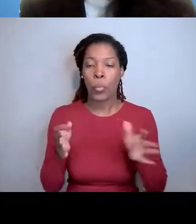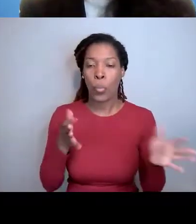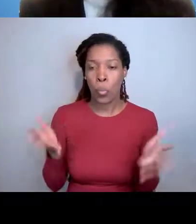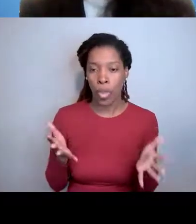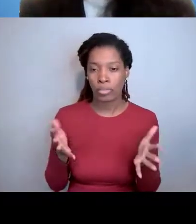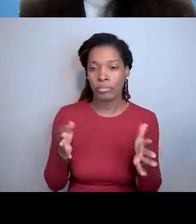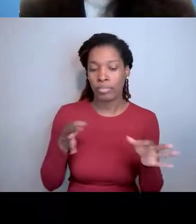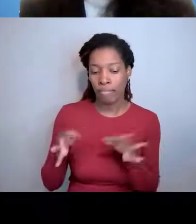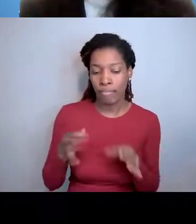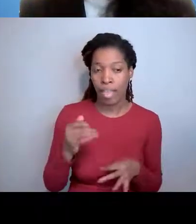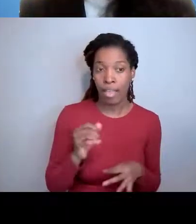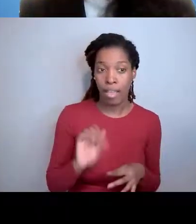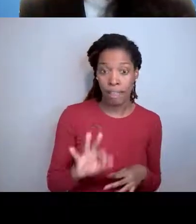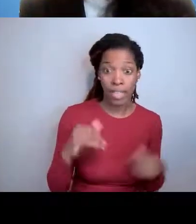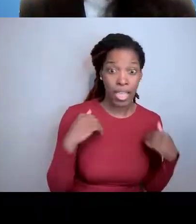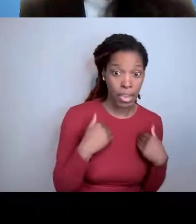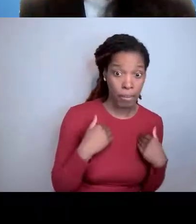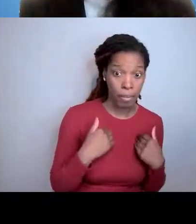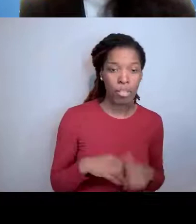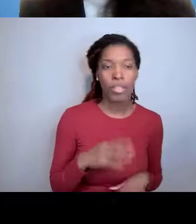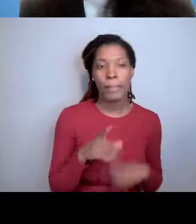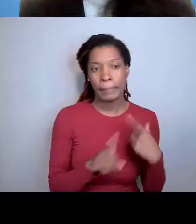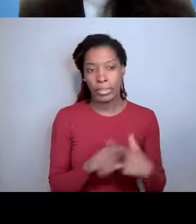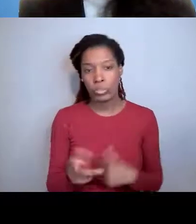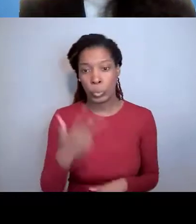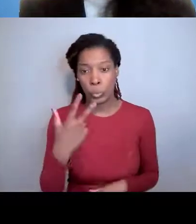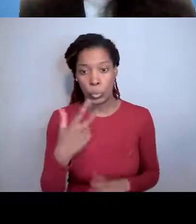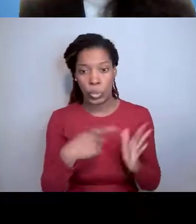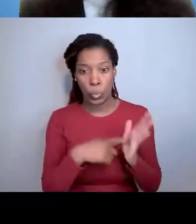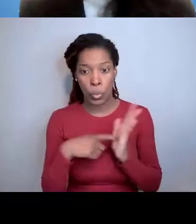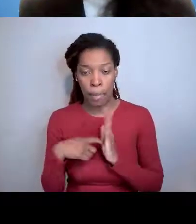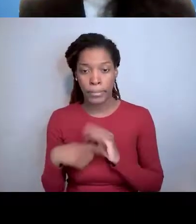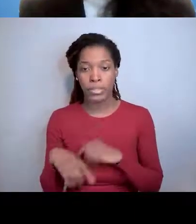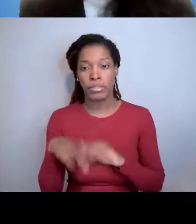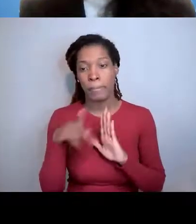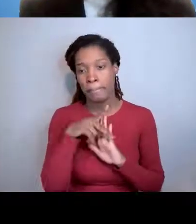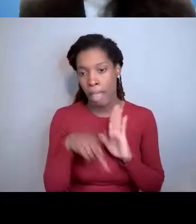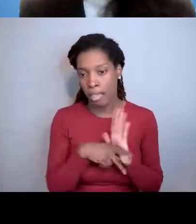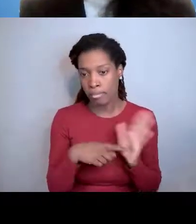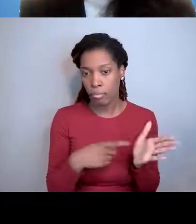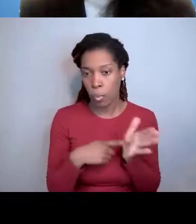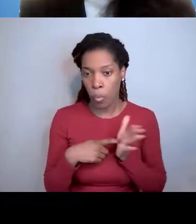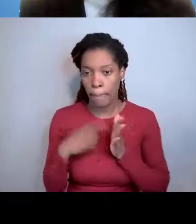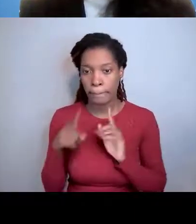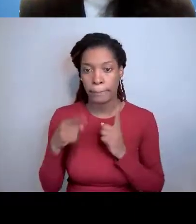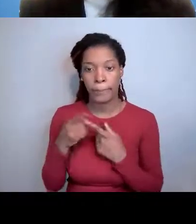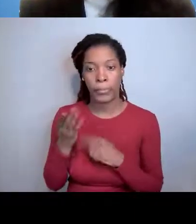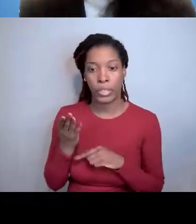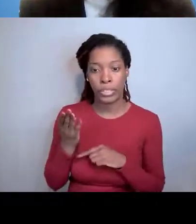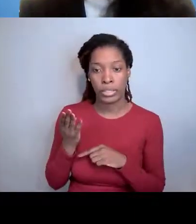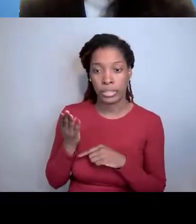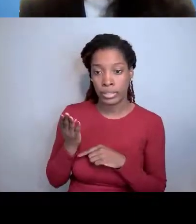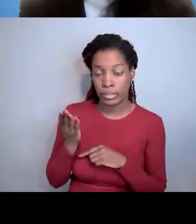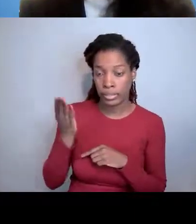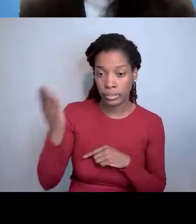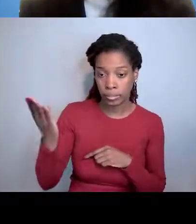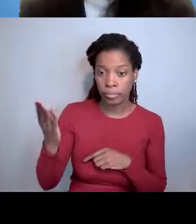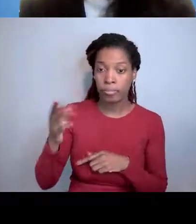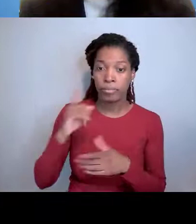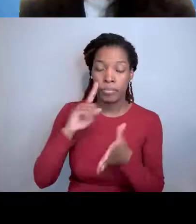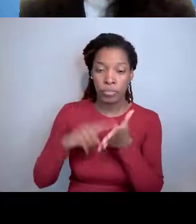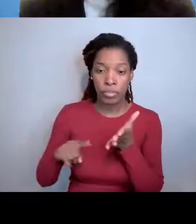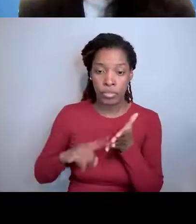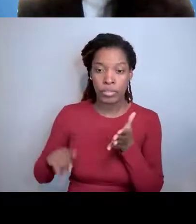animal, as well as the 3 requirements, policy requirements when submitting when your research involves the